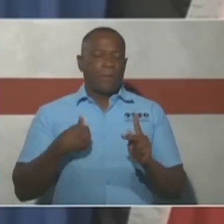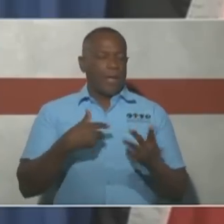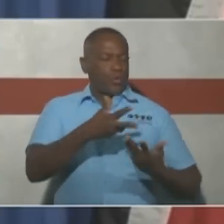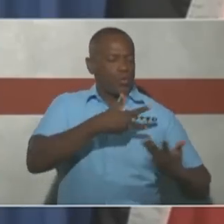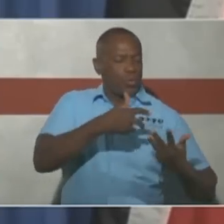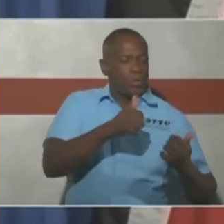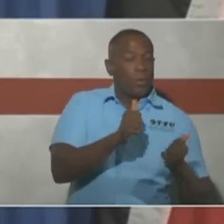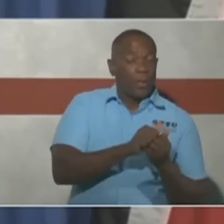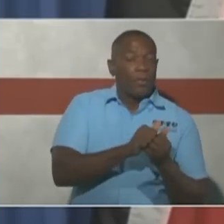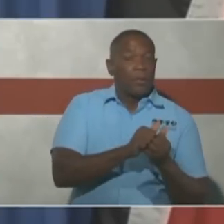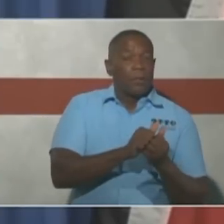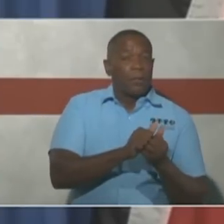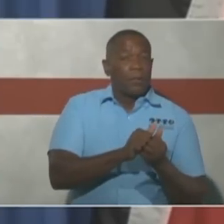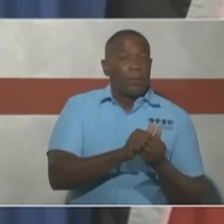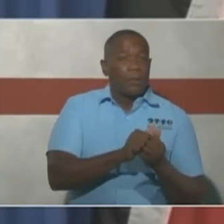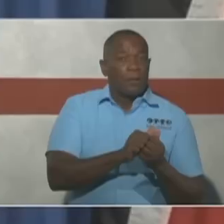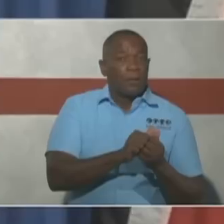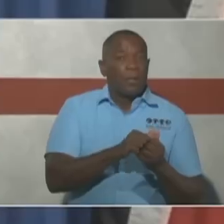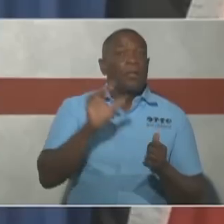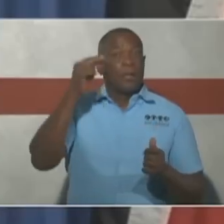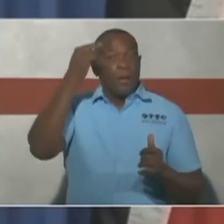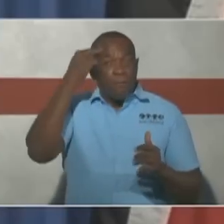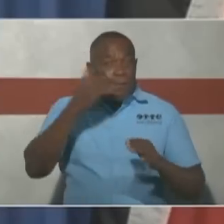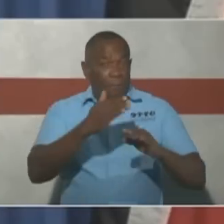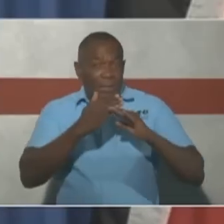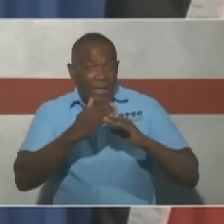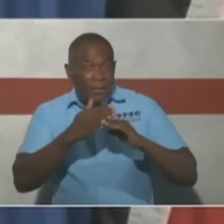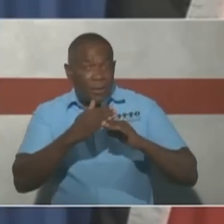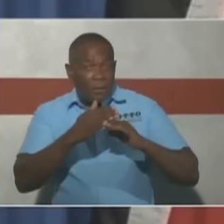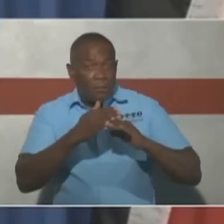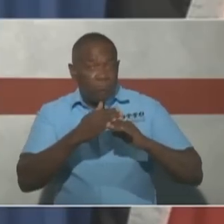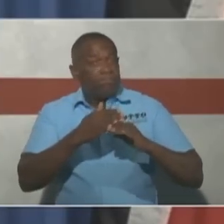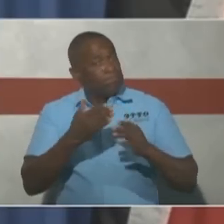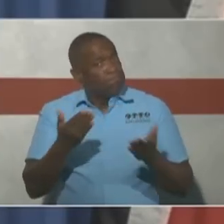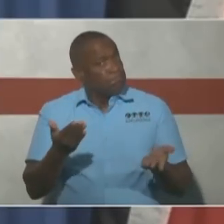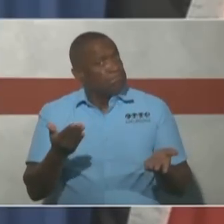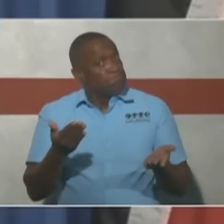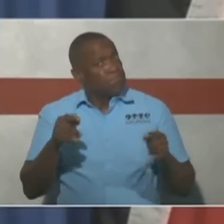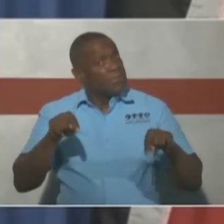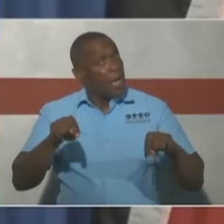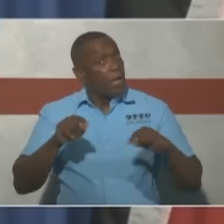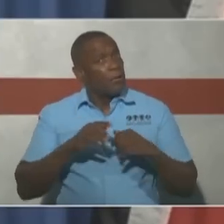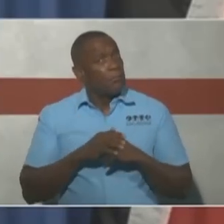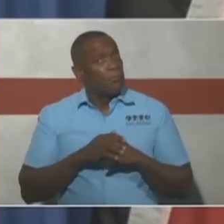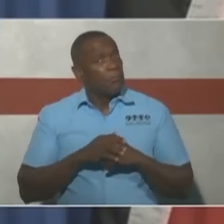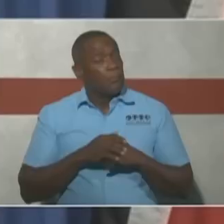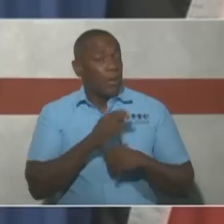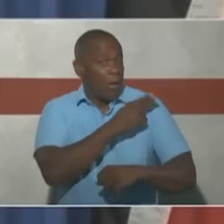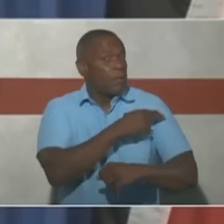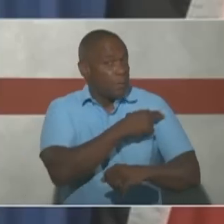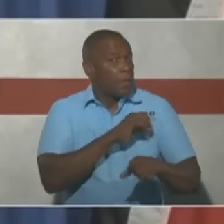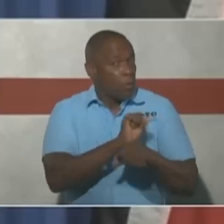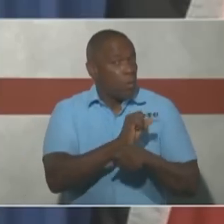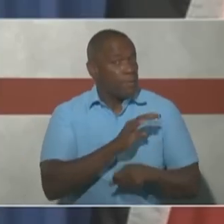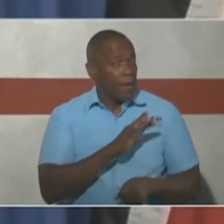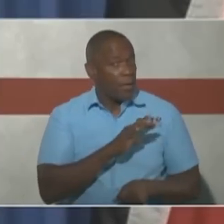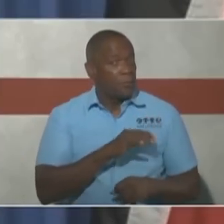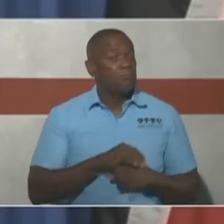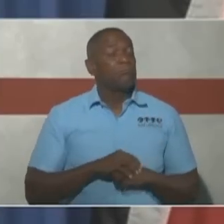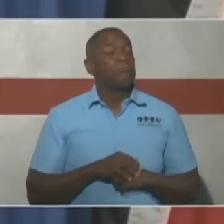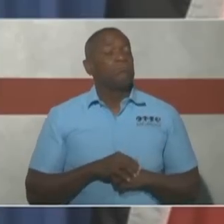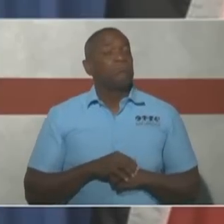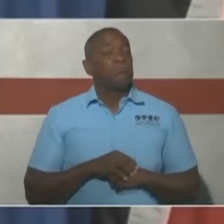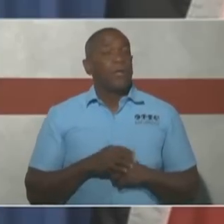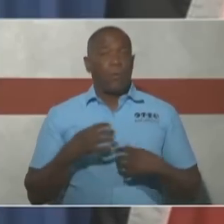by 2023. Sorry, my apologies there, 2023.